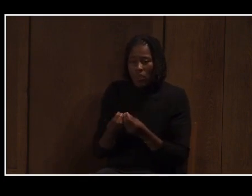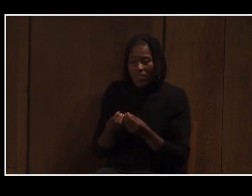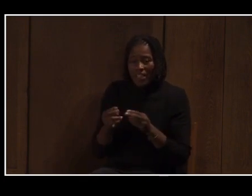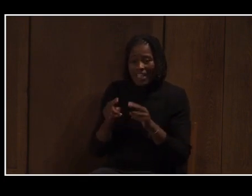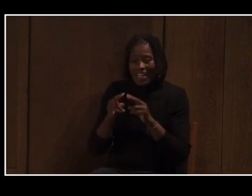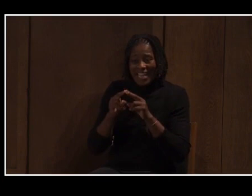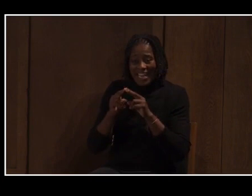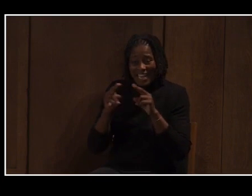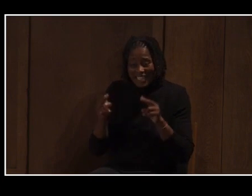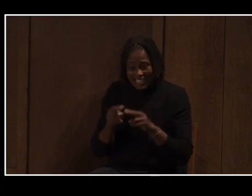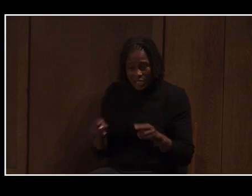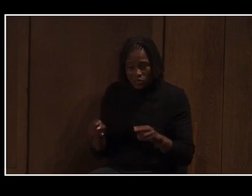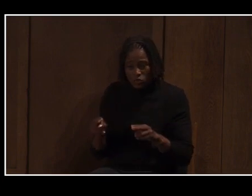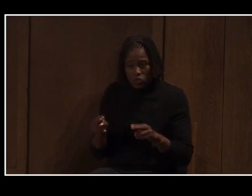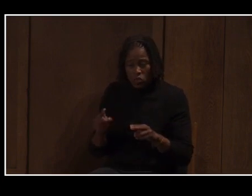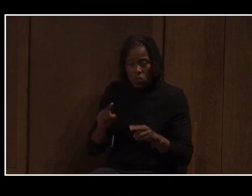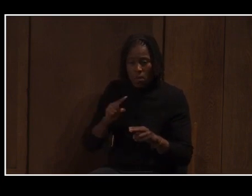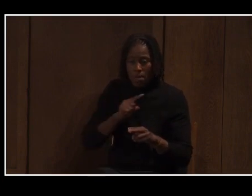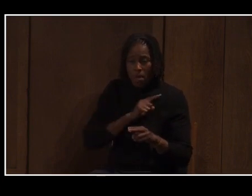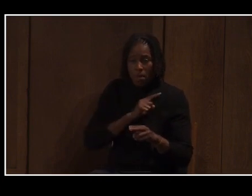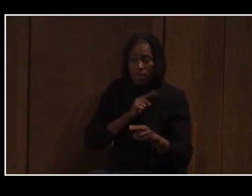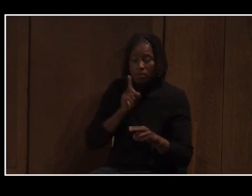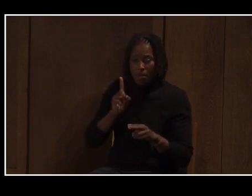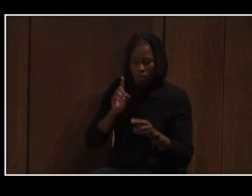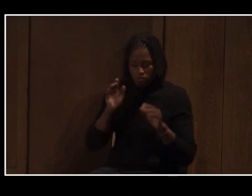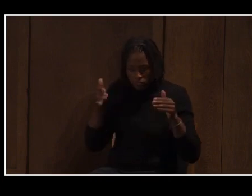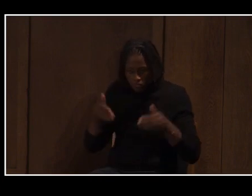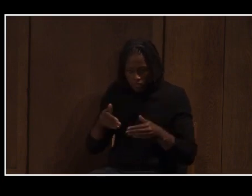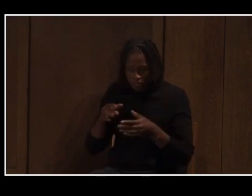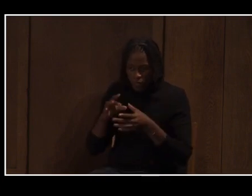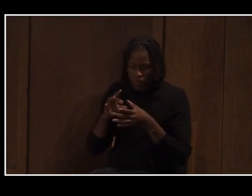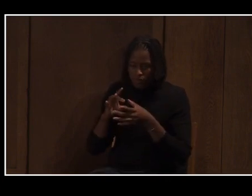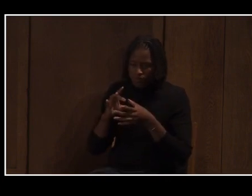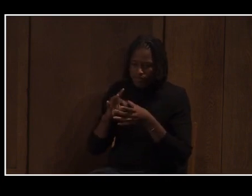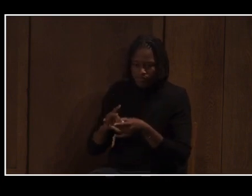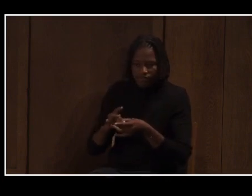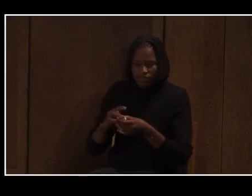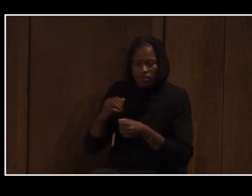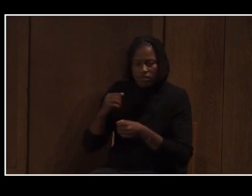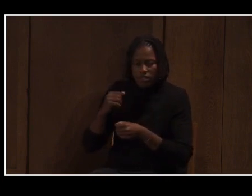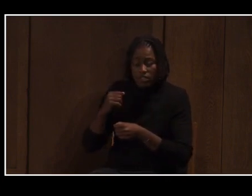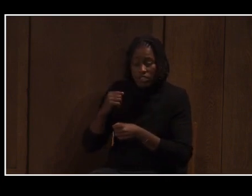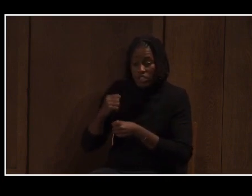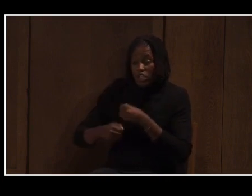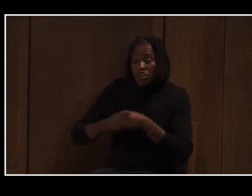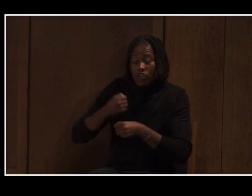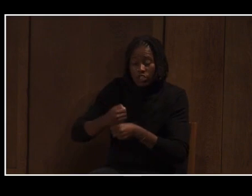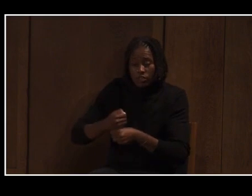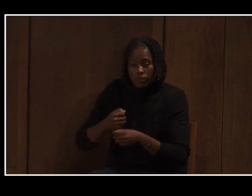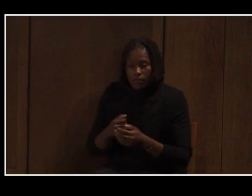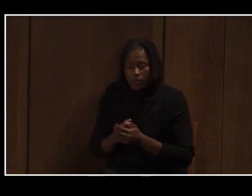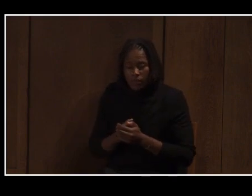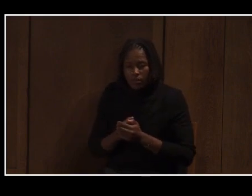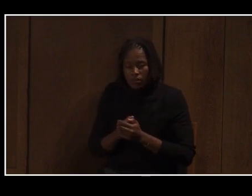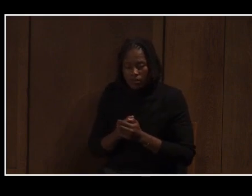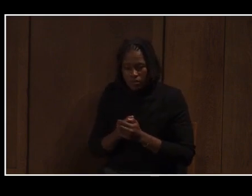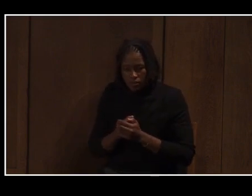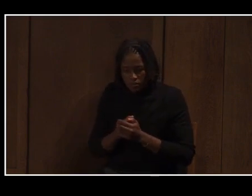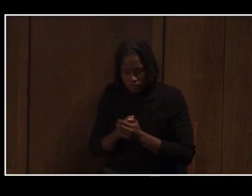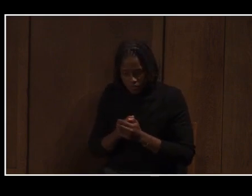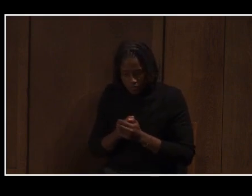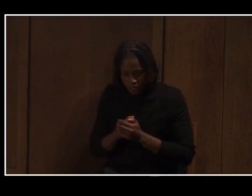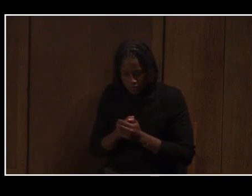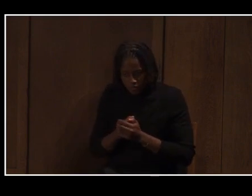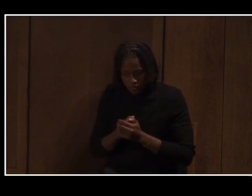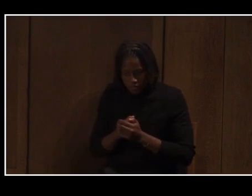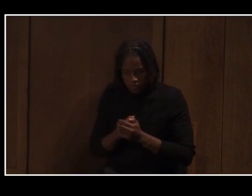and at the same time a remit which is cross-art form isn't easy, and building an organisation which